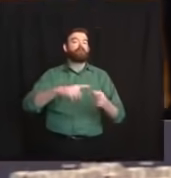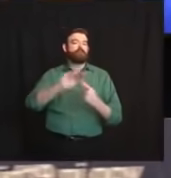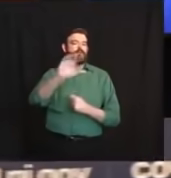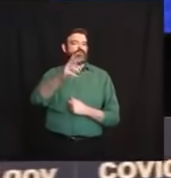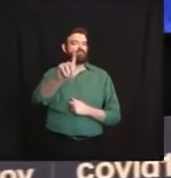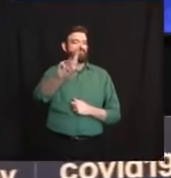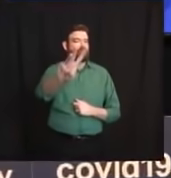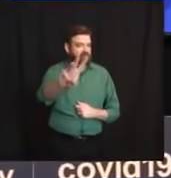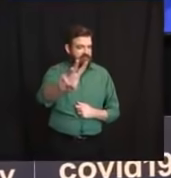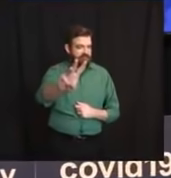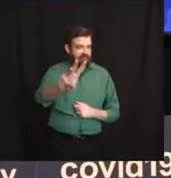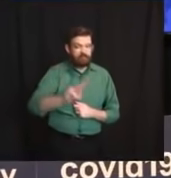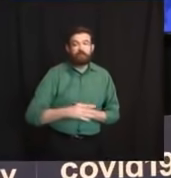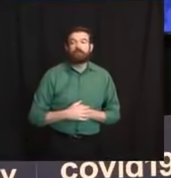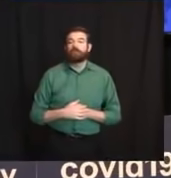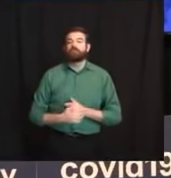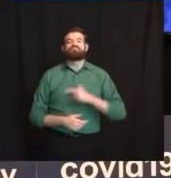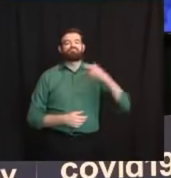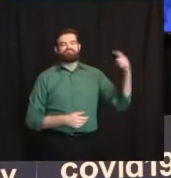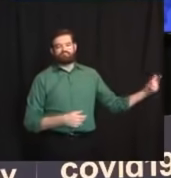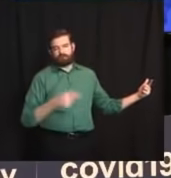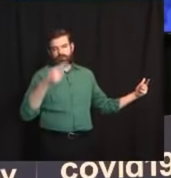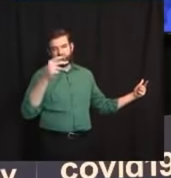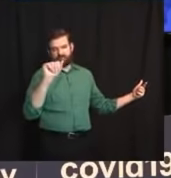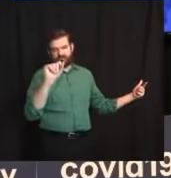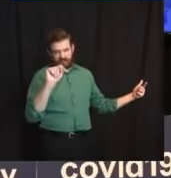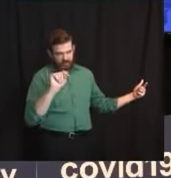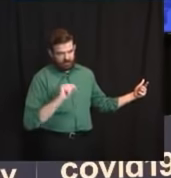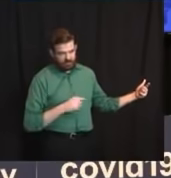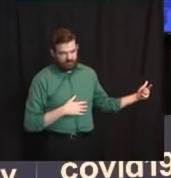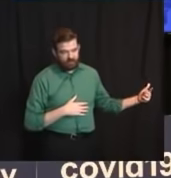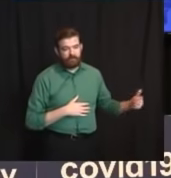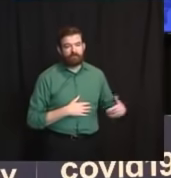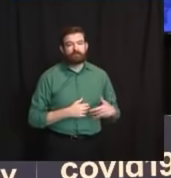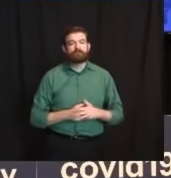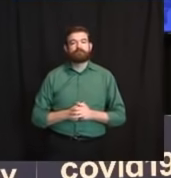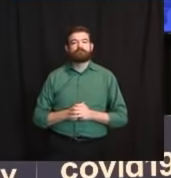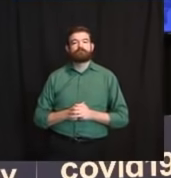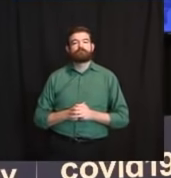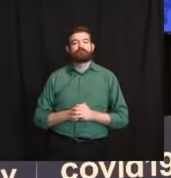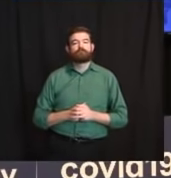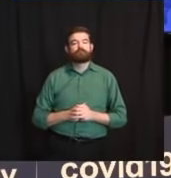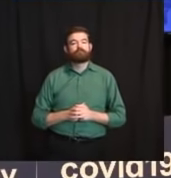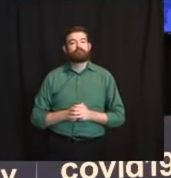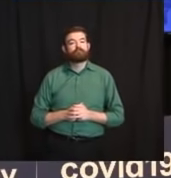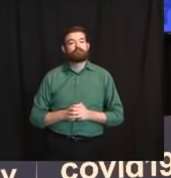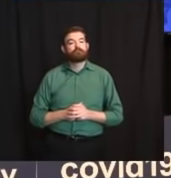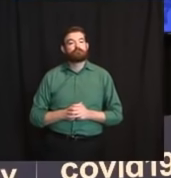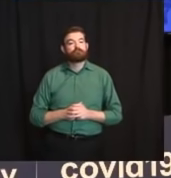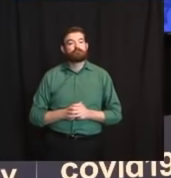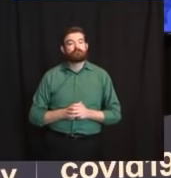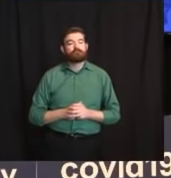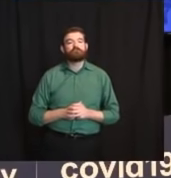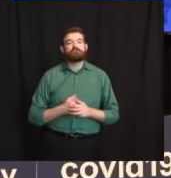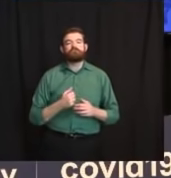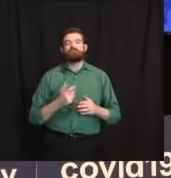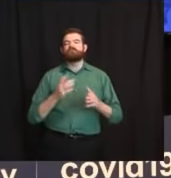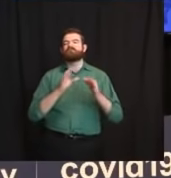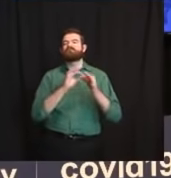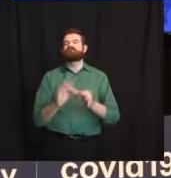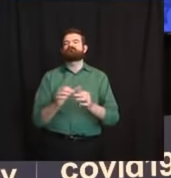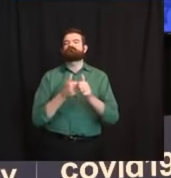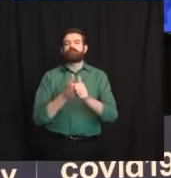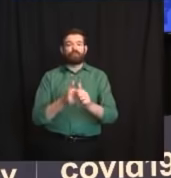Good afternoon, everyone. With regards to compliance in Newark, glad to report that Sergeant Clegg's brothers